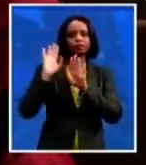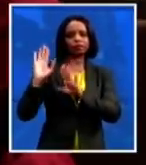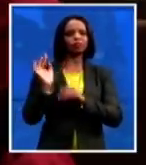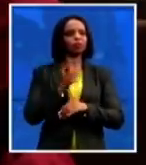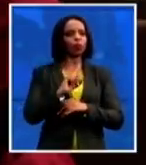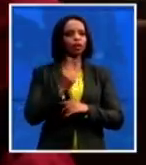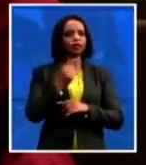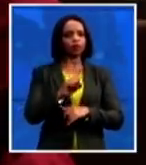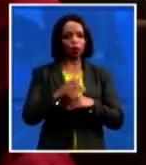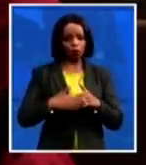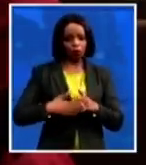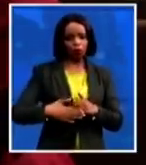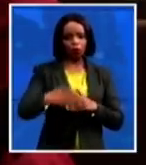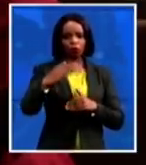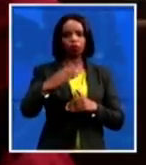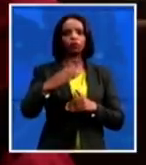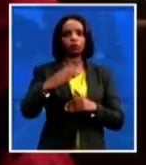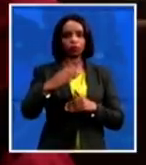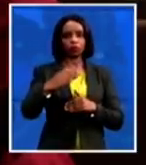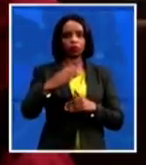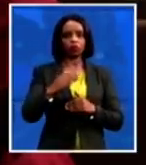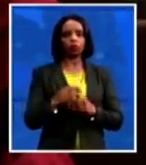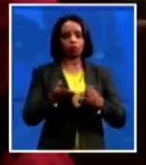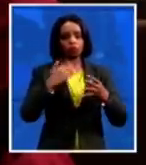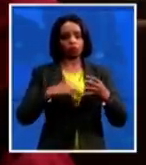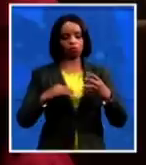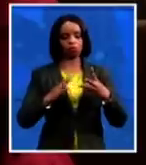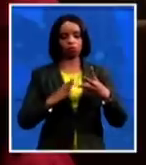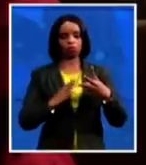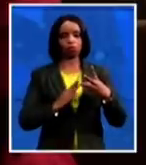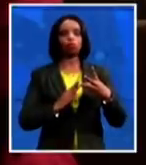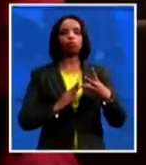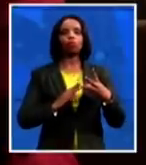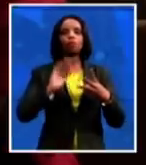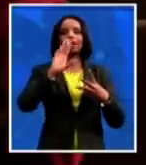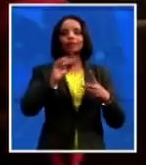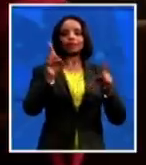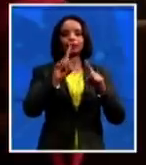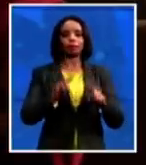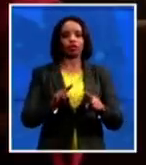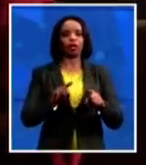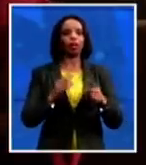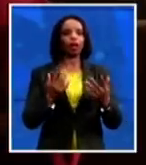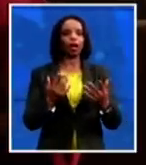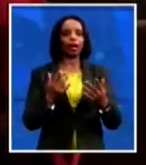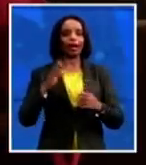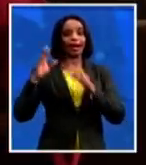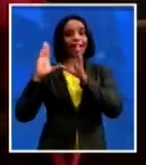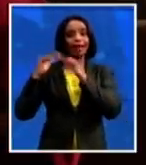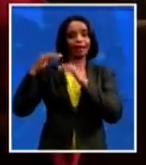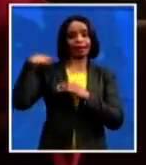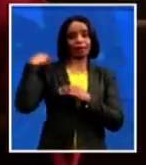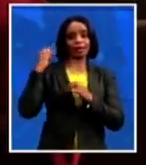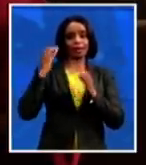Fikiato from Bloomberg is asking, has a special cabinet meeting been called for this Sunday? Has a special